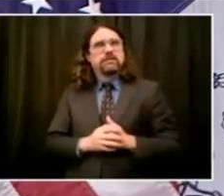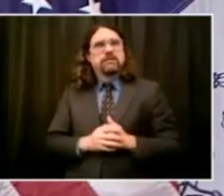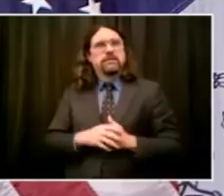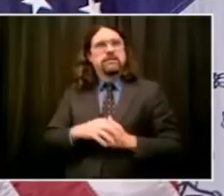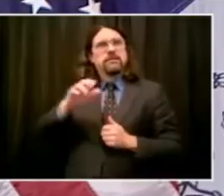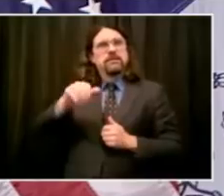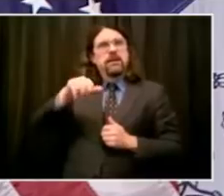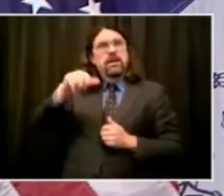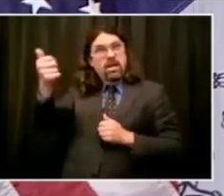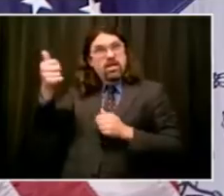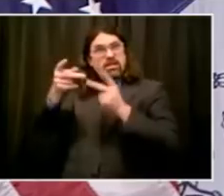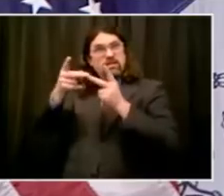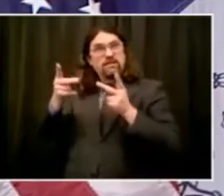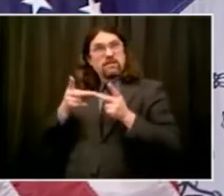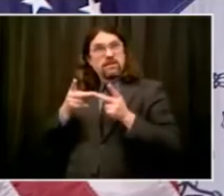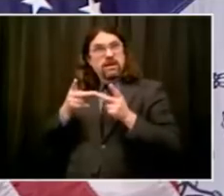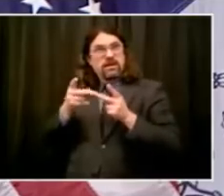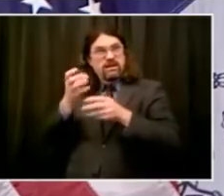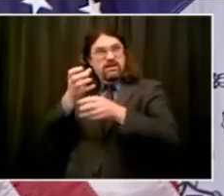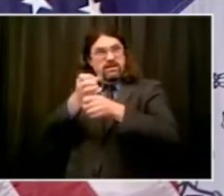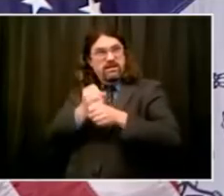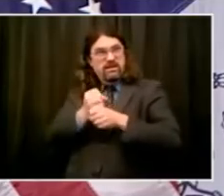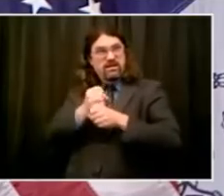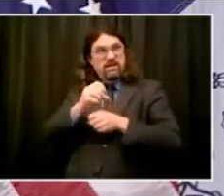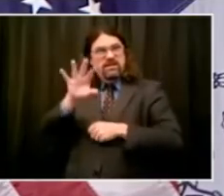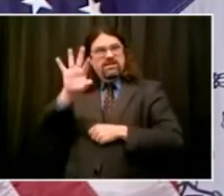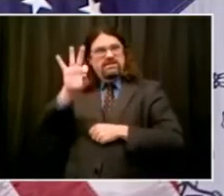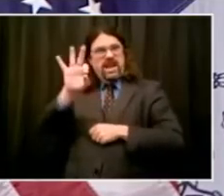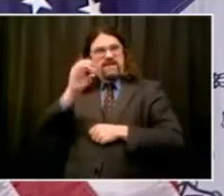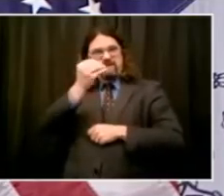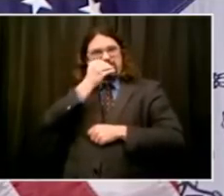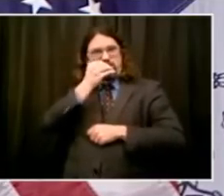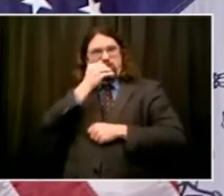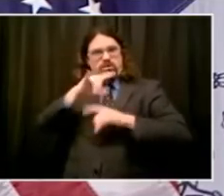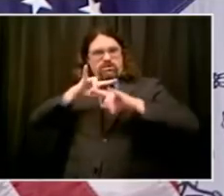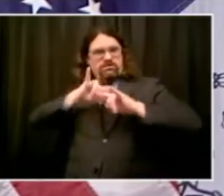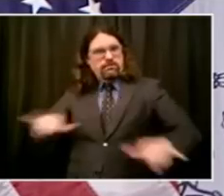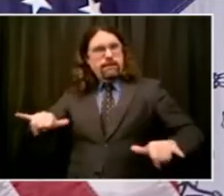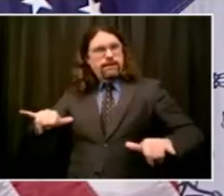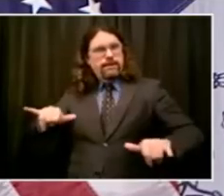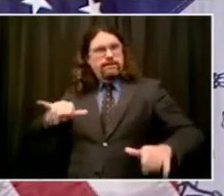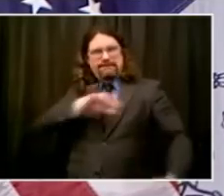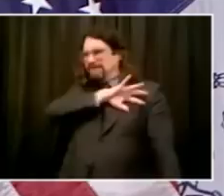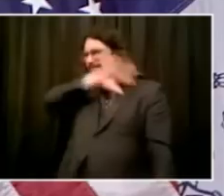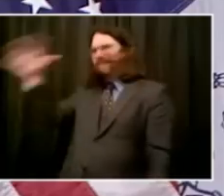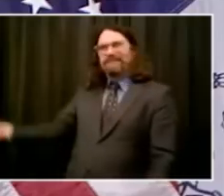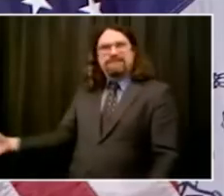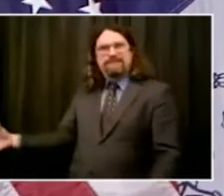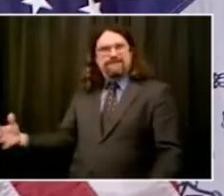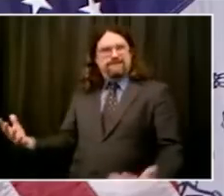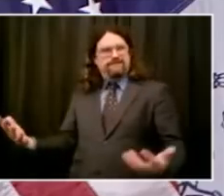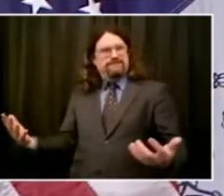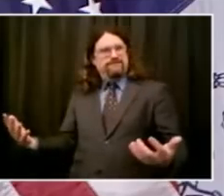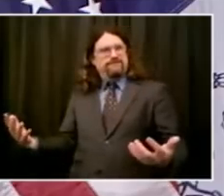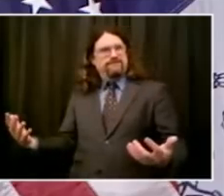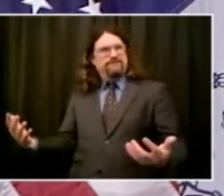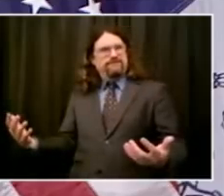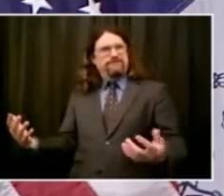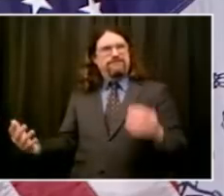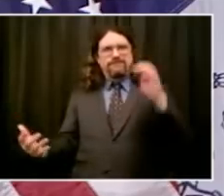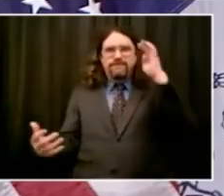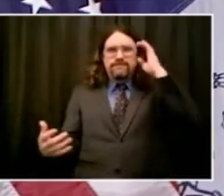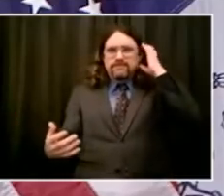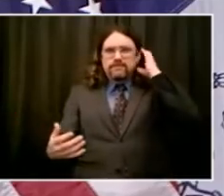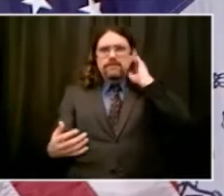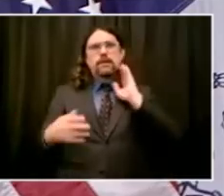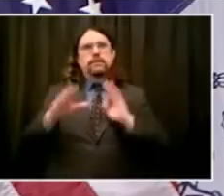Juliet, again, I'm going to keep thanking you, and I'm going to keep thanking all of your colleagues who bring things forward that we need to know about, we need to fix. It's a big